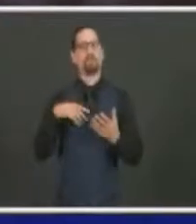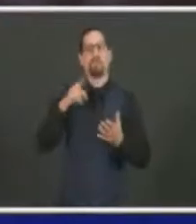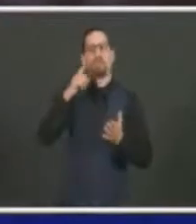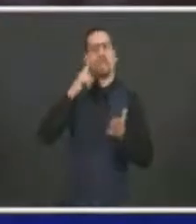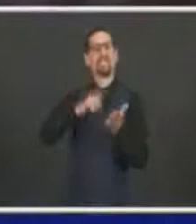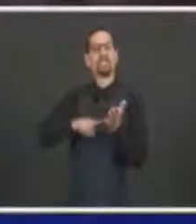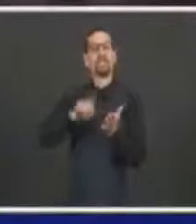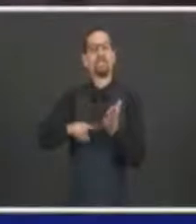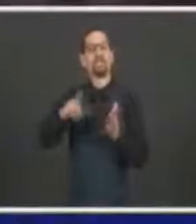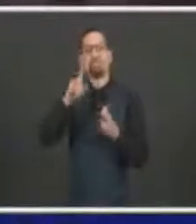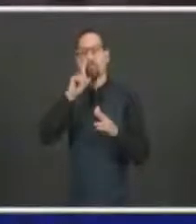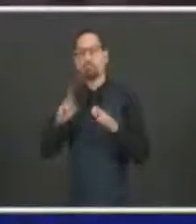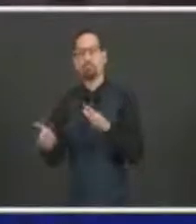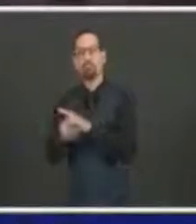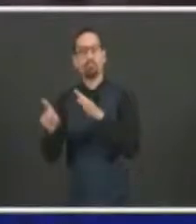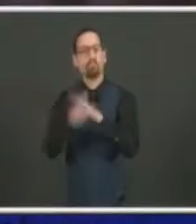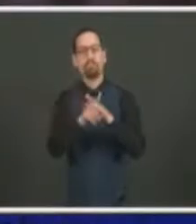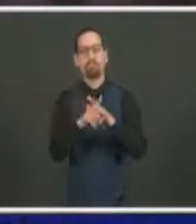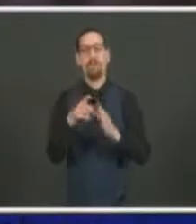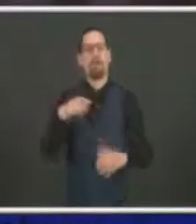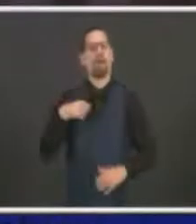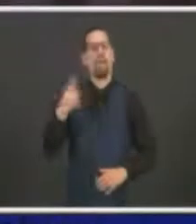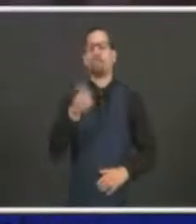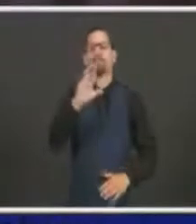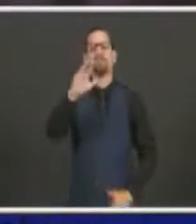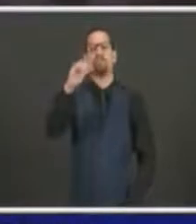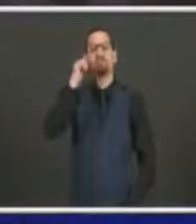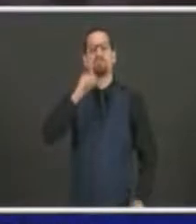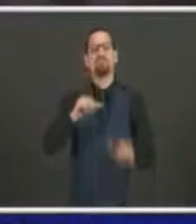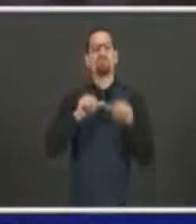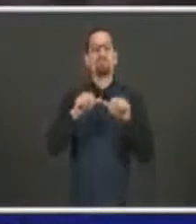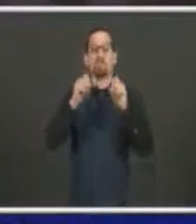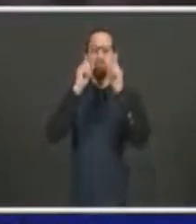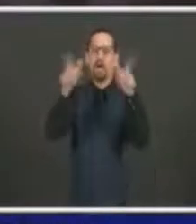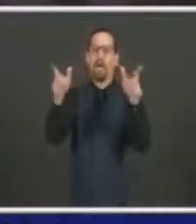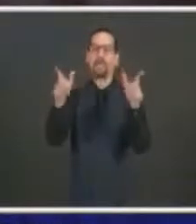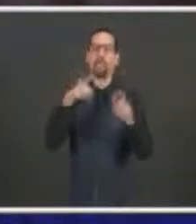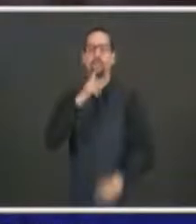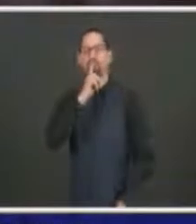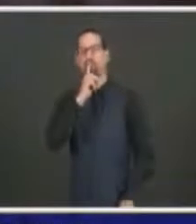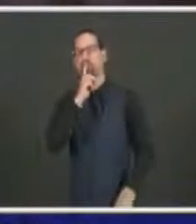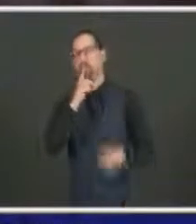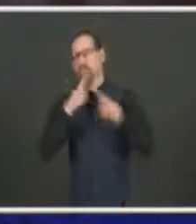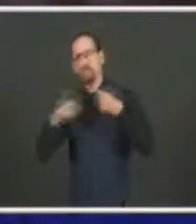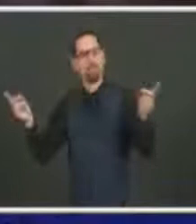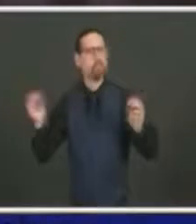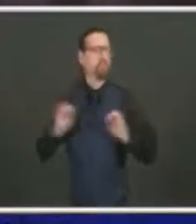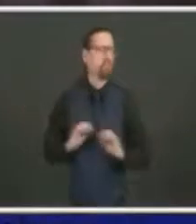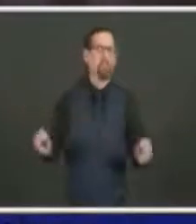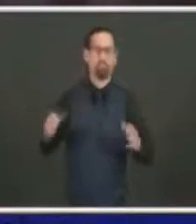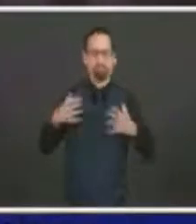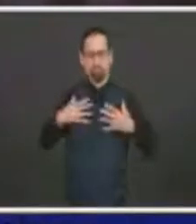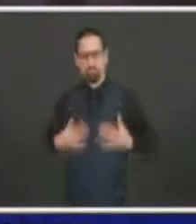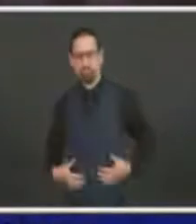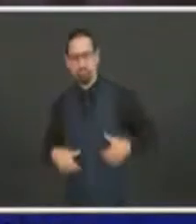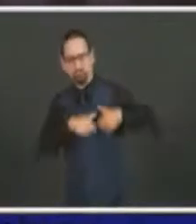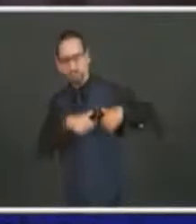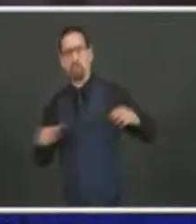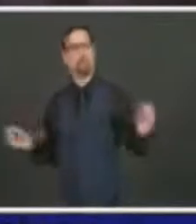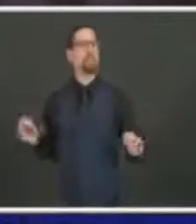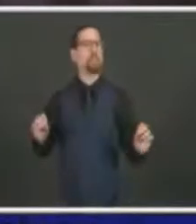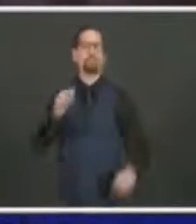be like an add-on if they receive like certain complaints either by a business owner or maybe customers or anything like that? Yeah, we're also